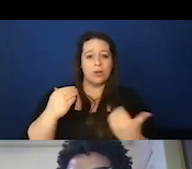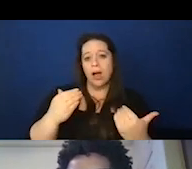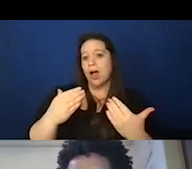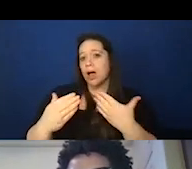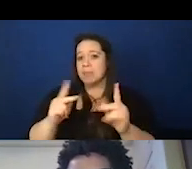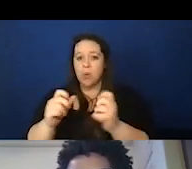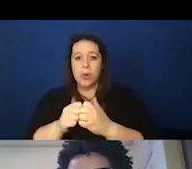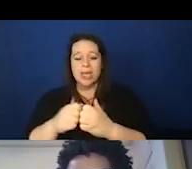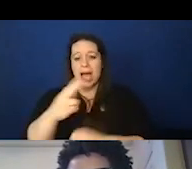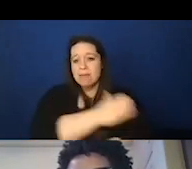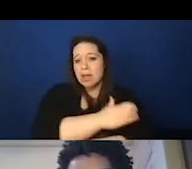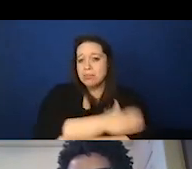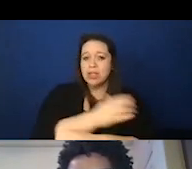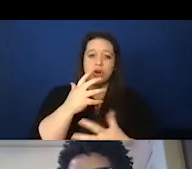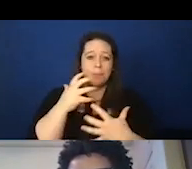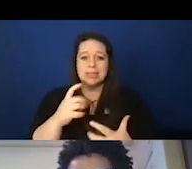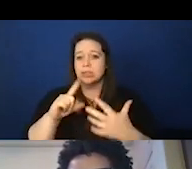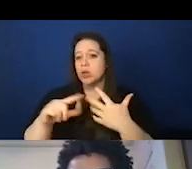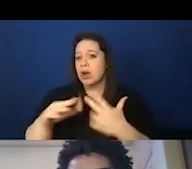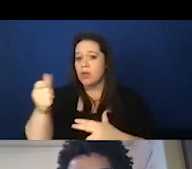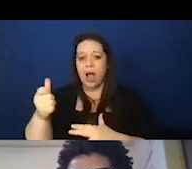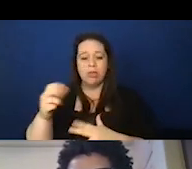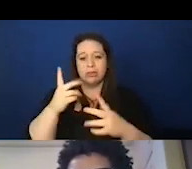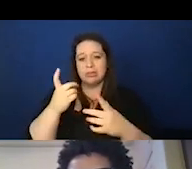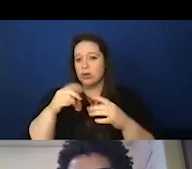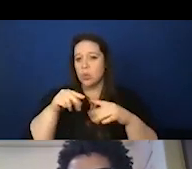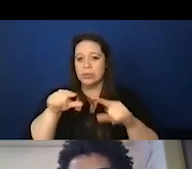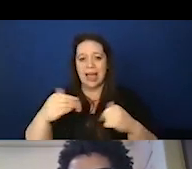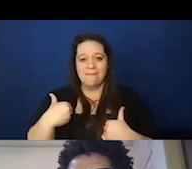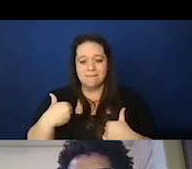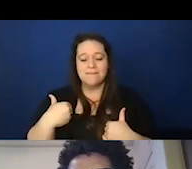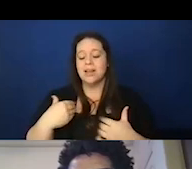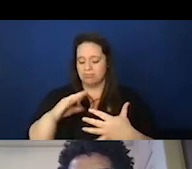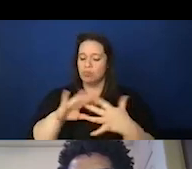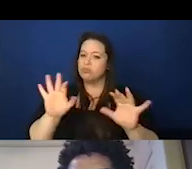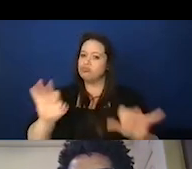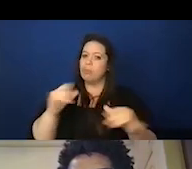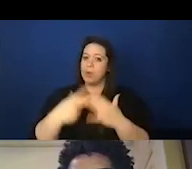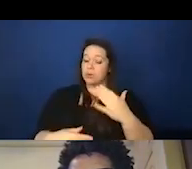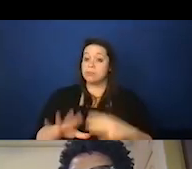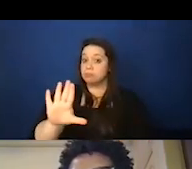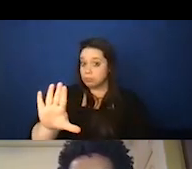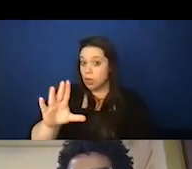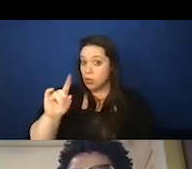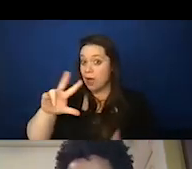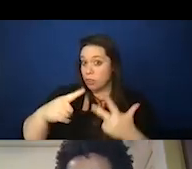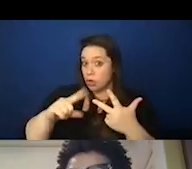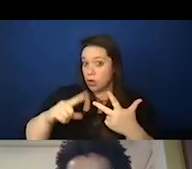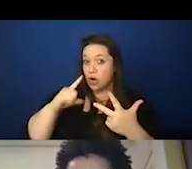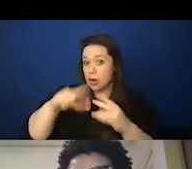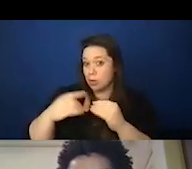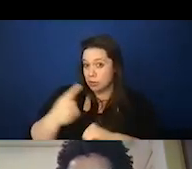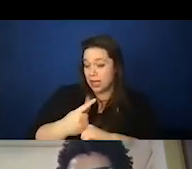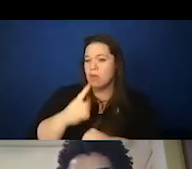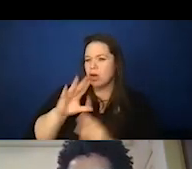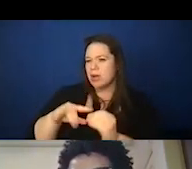pressure, diabetes, obesity, whatever. That's the beauty of these two vaccines. Now, we do have a third one that we heard about today, and I know we're going to talk about the